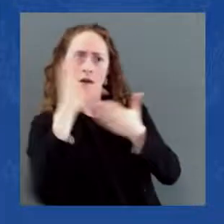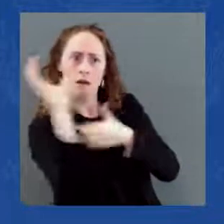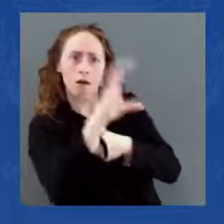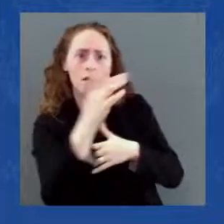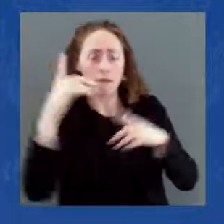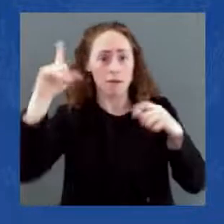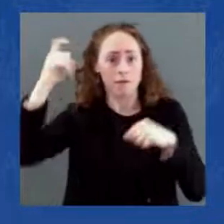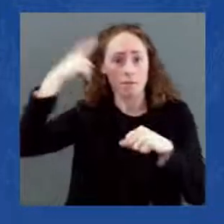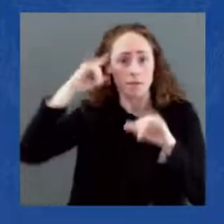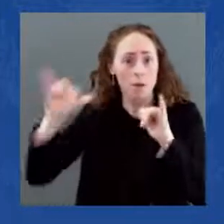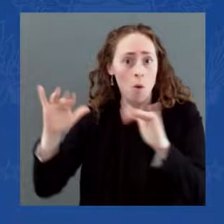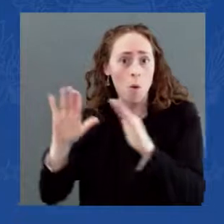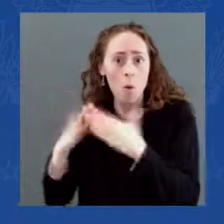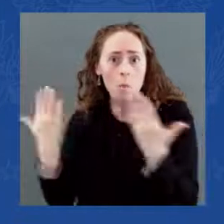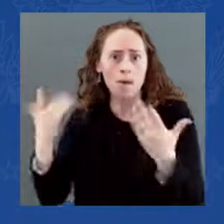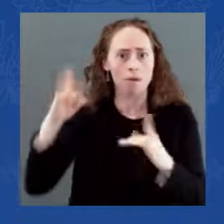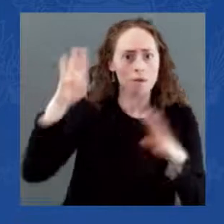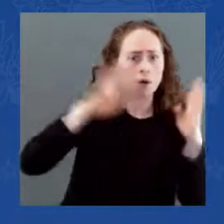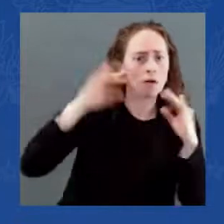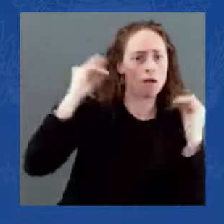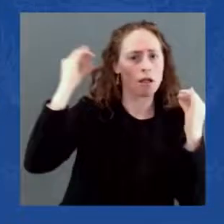going to let us default.